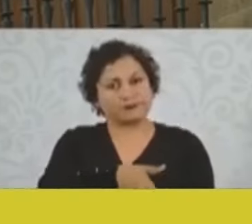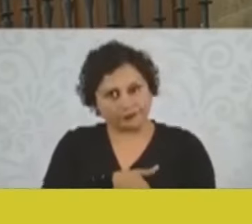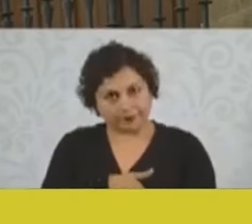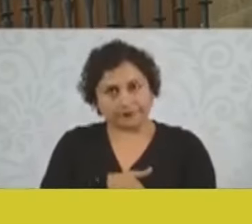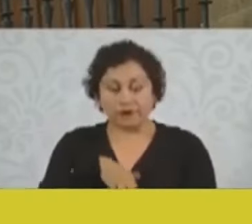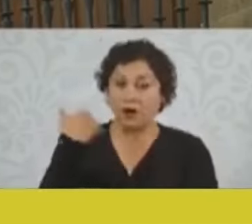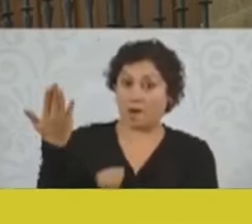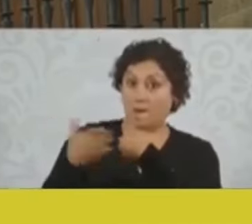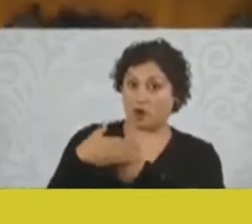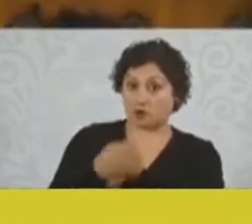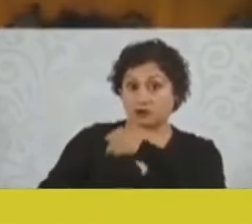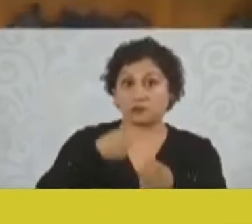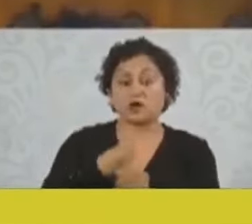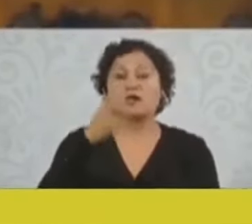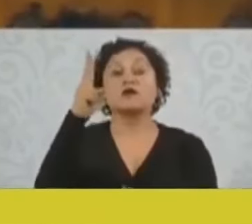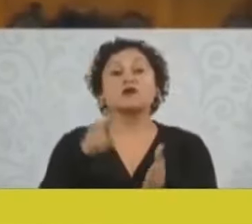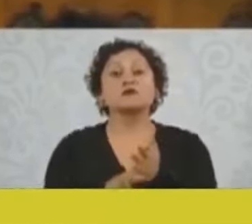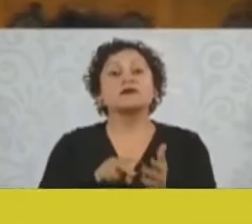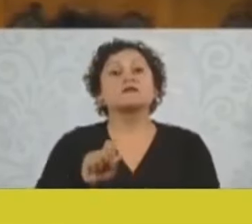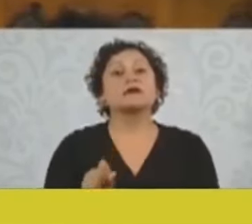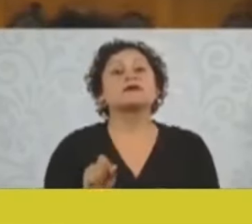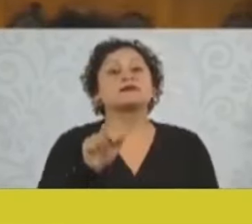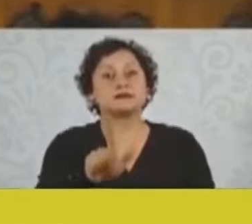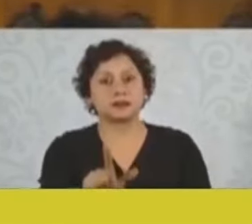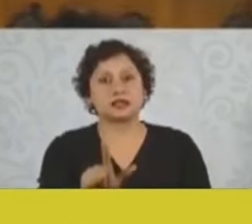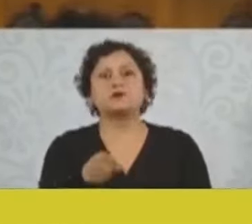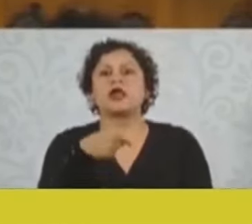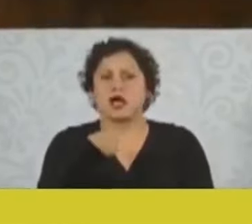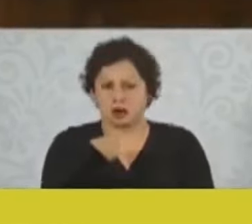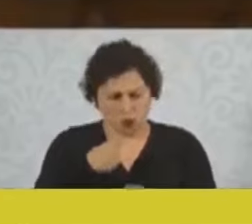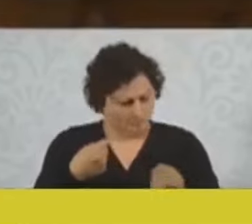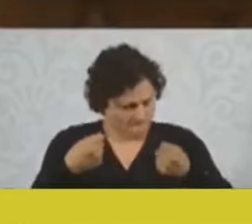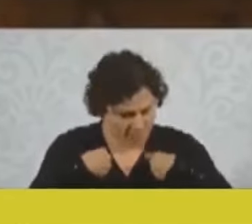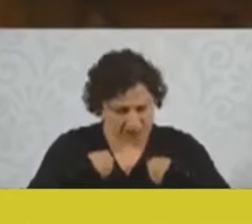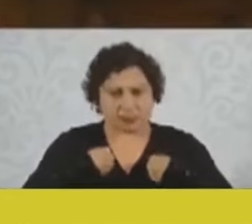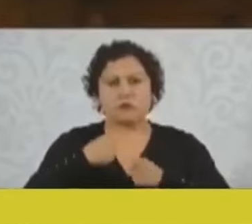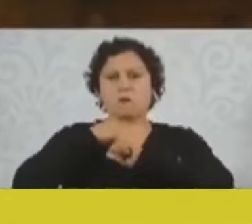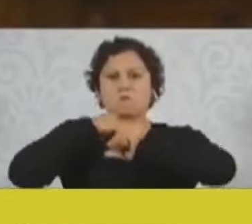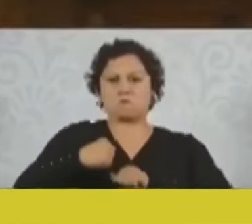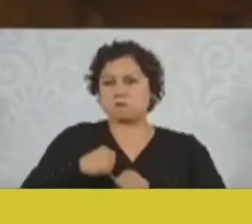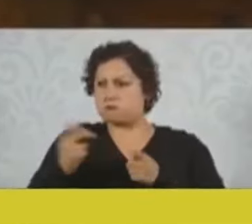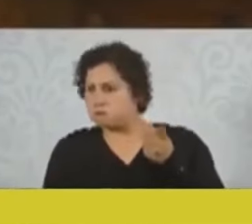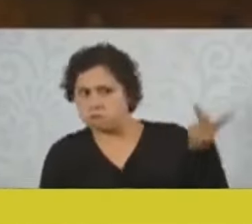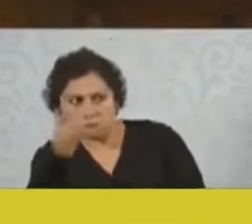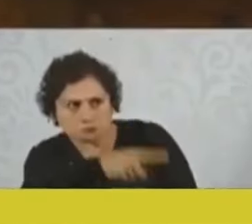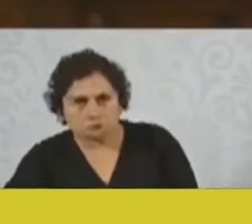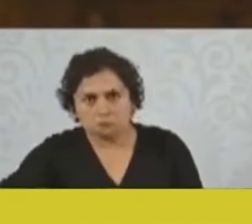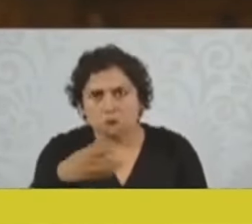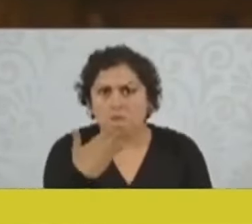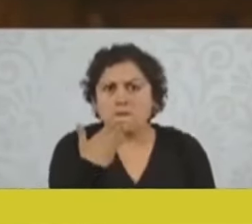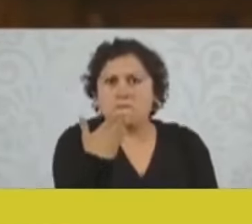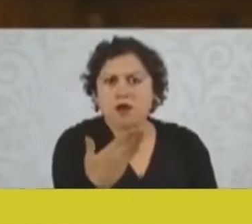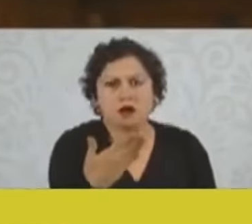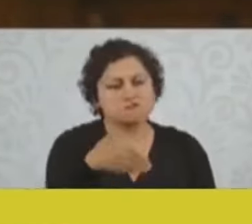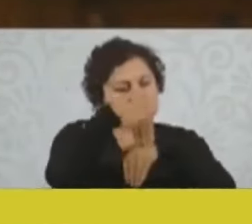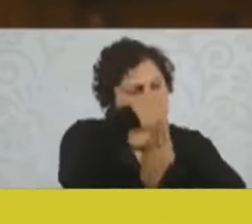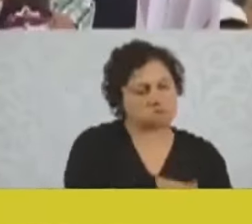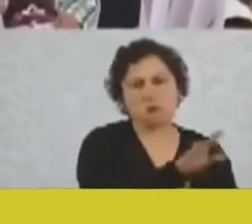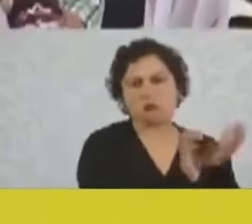cost of elections for the people. In 2027, I will be subjected to